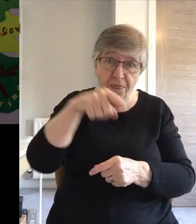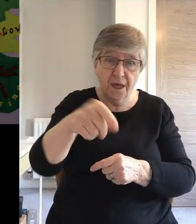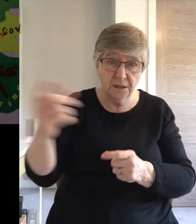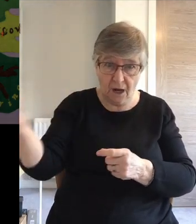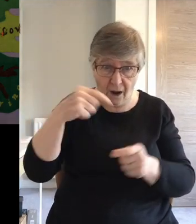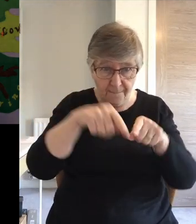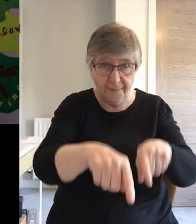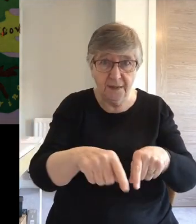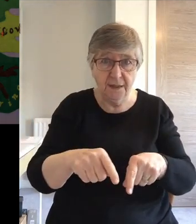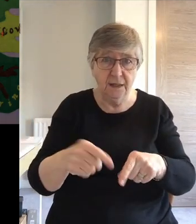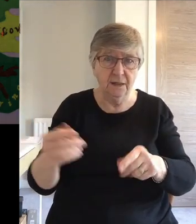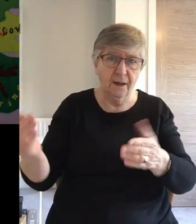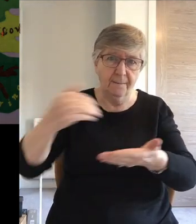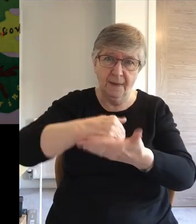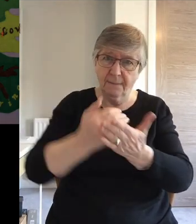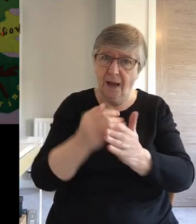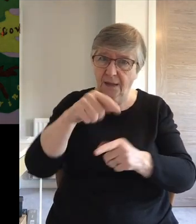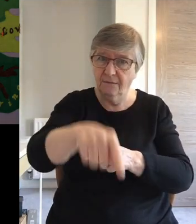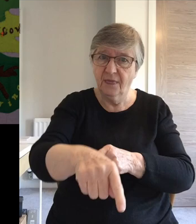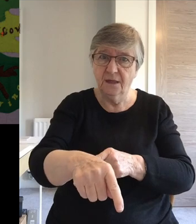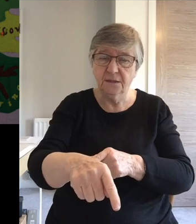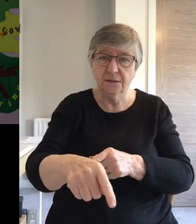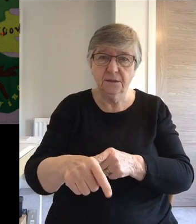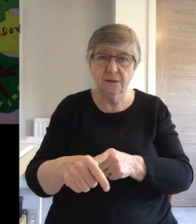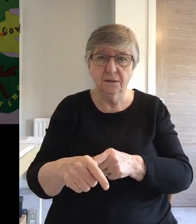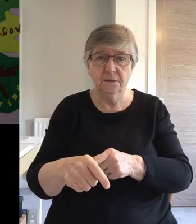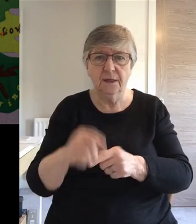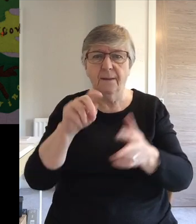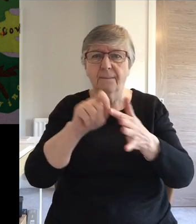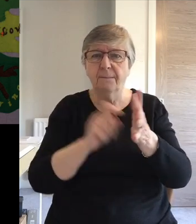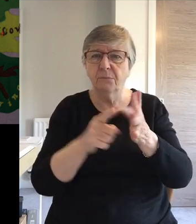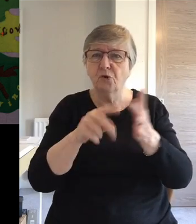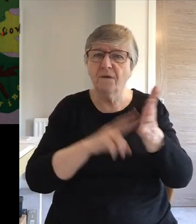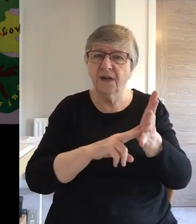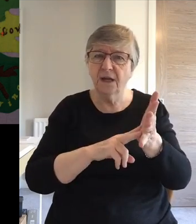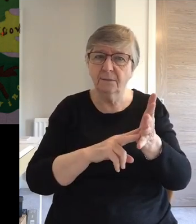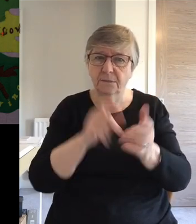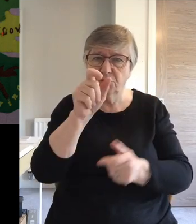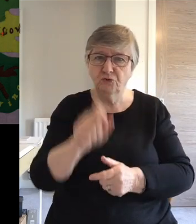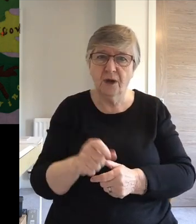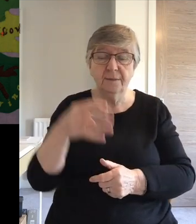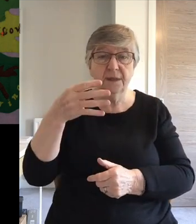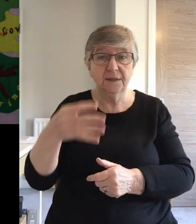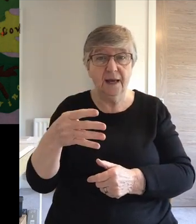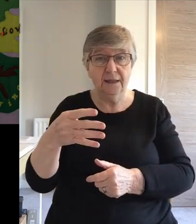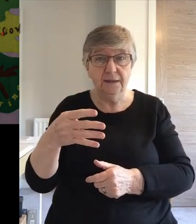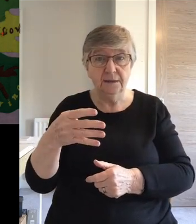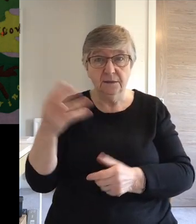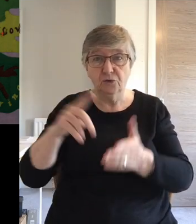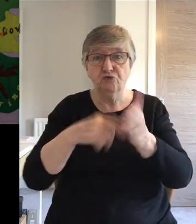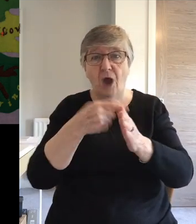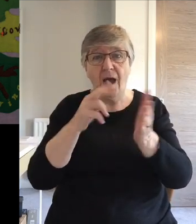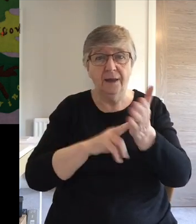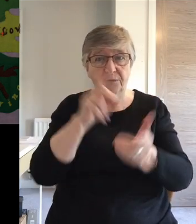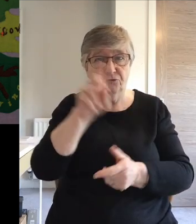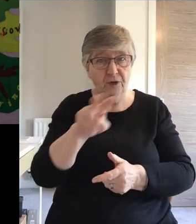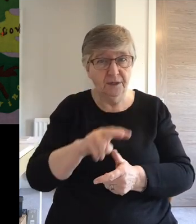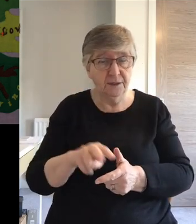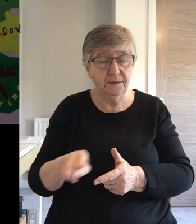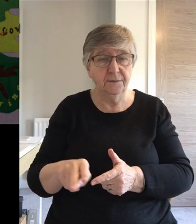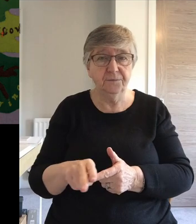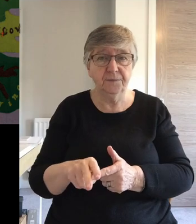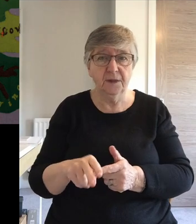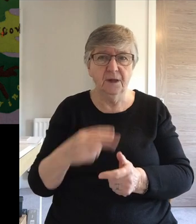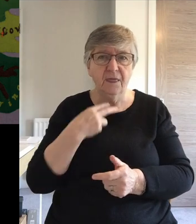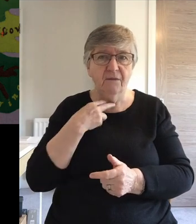Do this, come to that, be part of such and such. And in Proverbs chapter 9, the passage that Jan read for